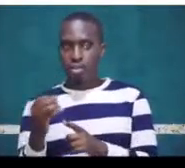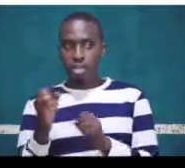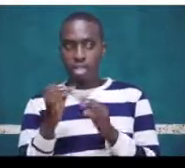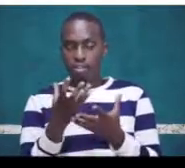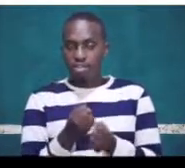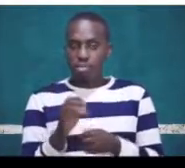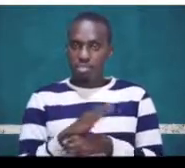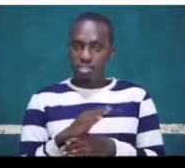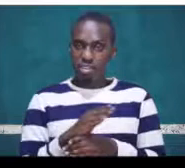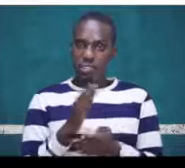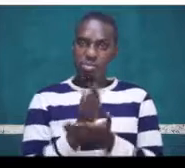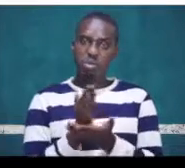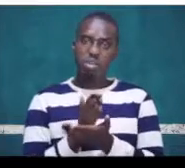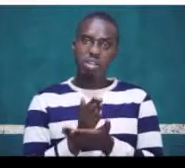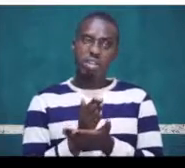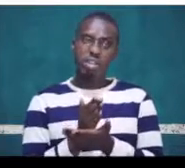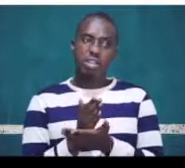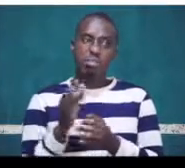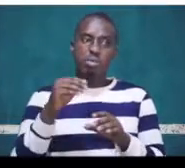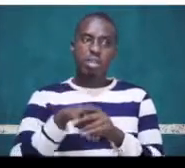you have any business that is worthy at